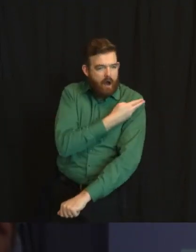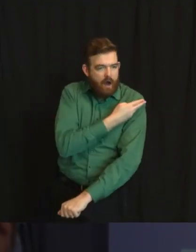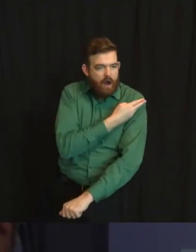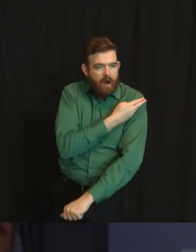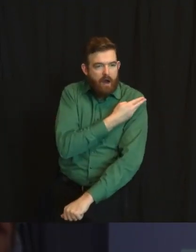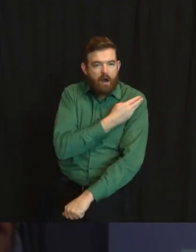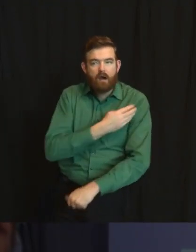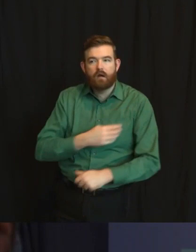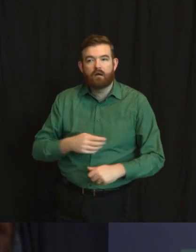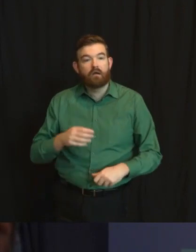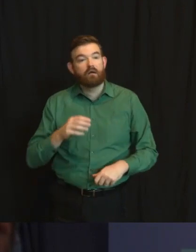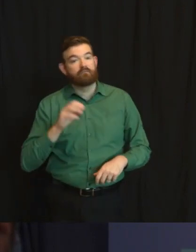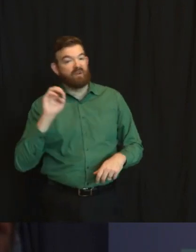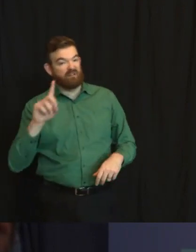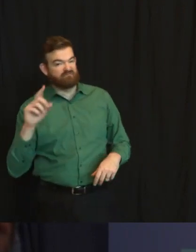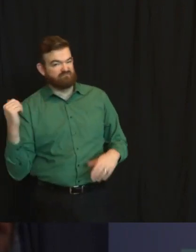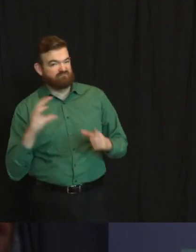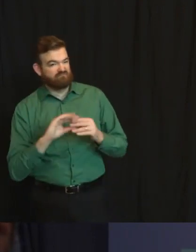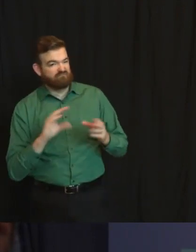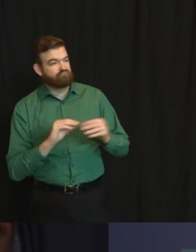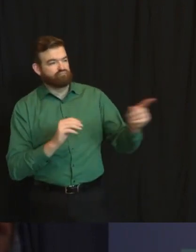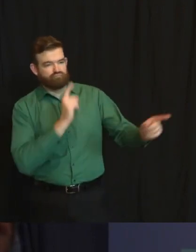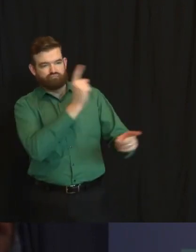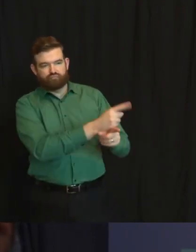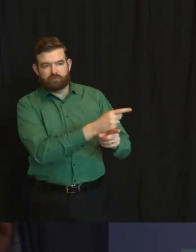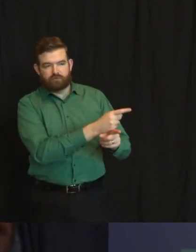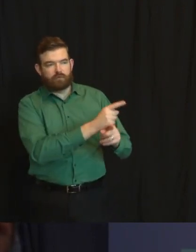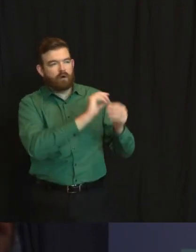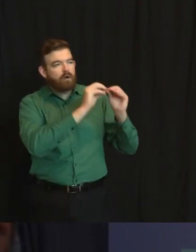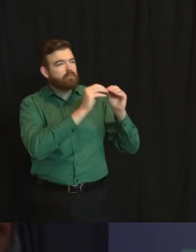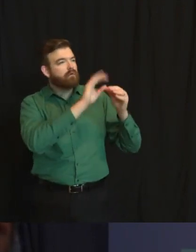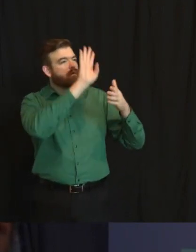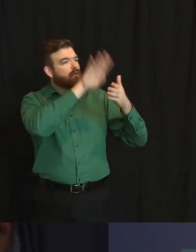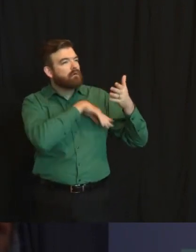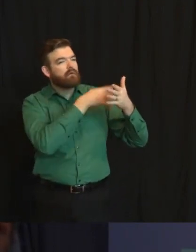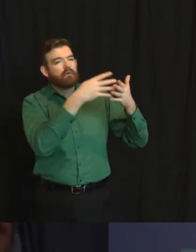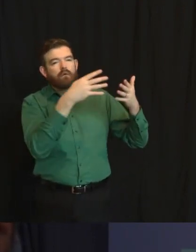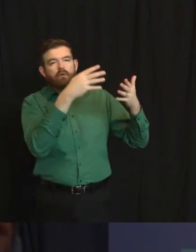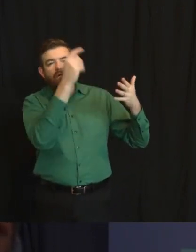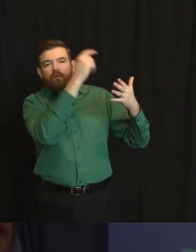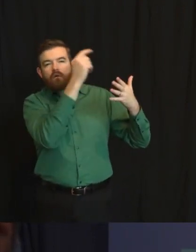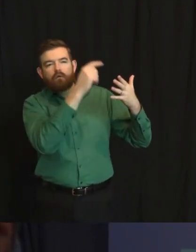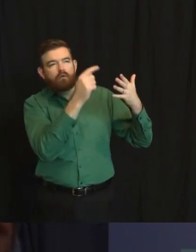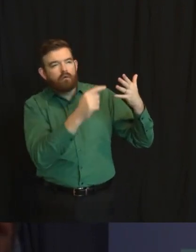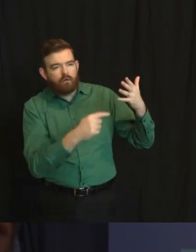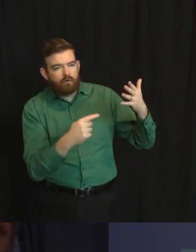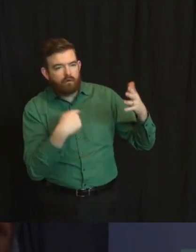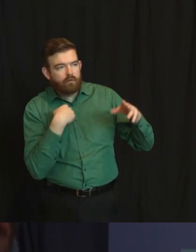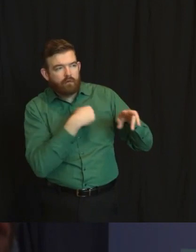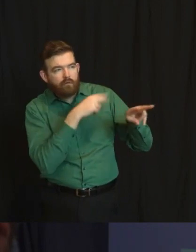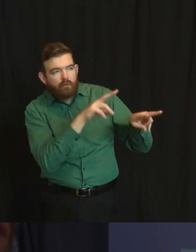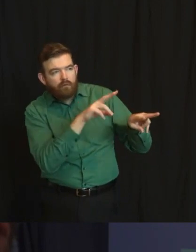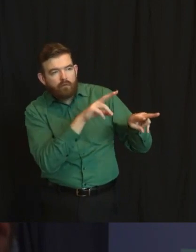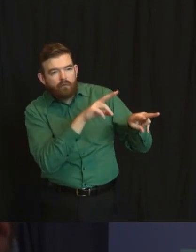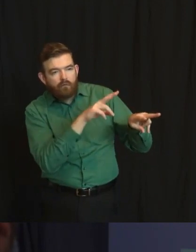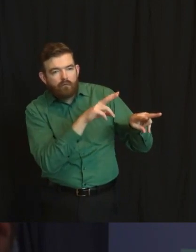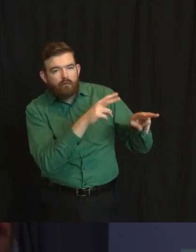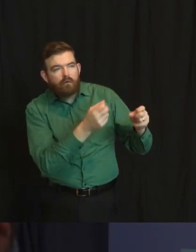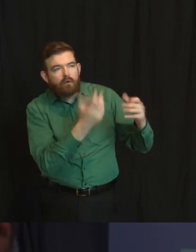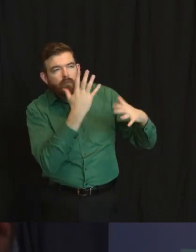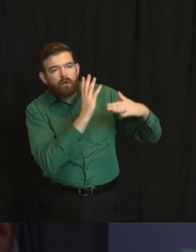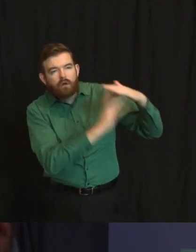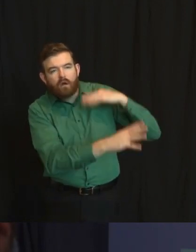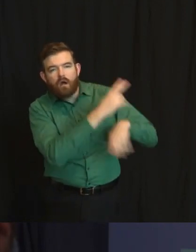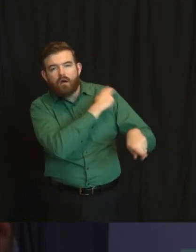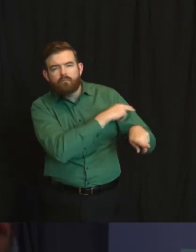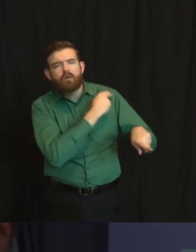addition to the other data that's being set out there, one of the things that we do also keep in track of is not only who's being admitted to the hospital, but how many visits to emergency departments